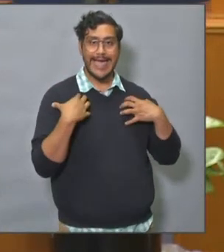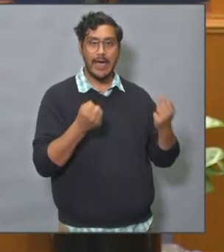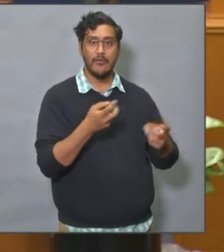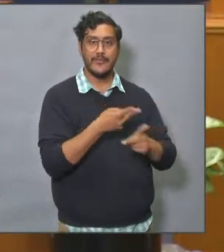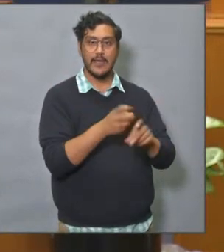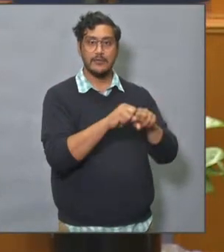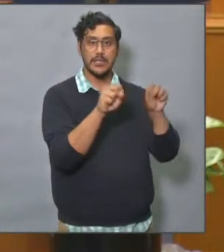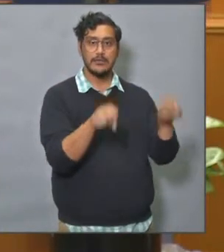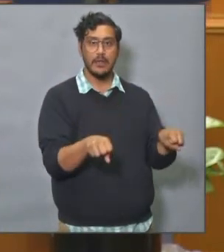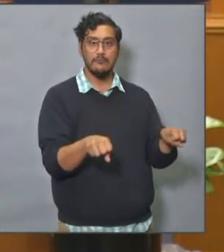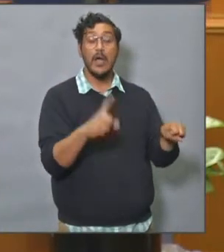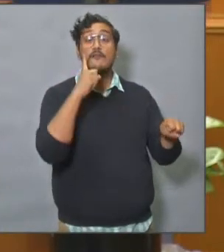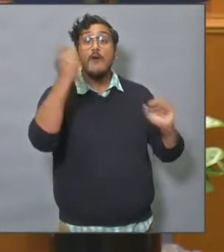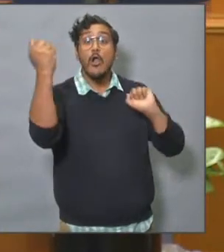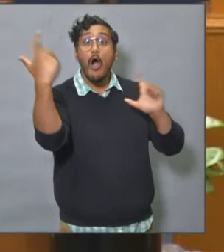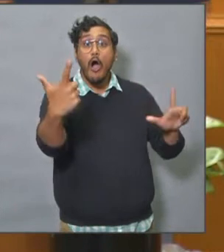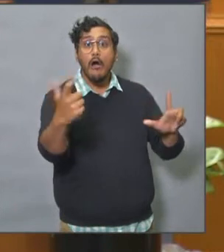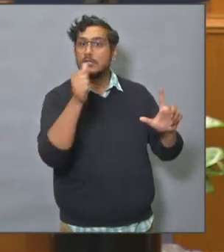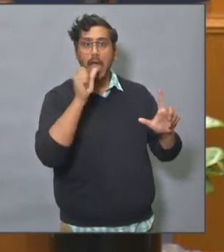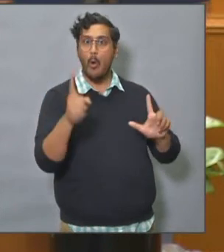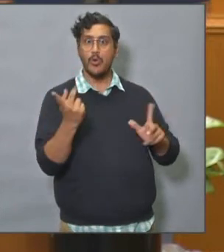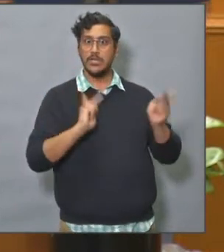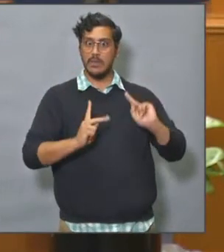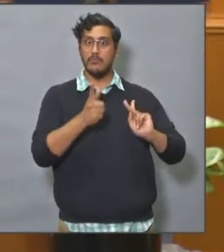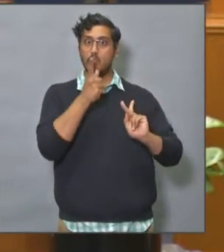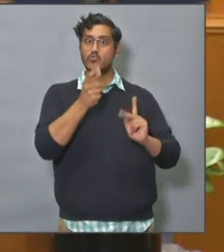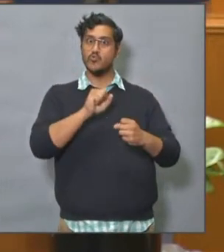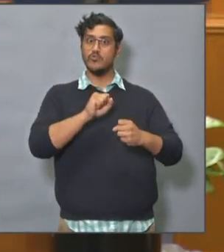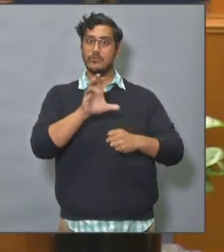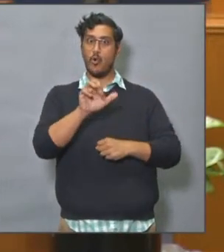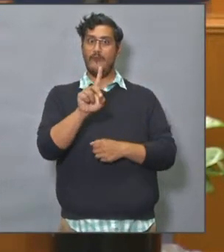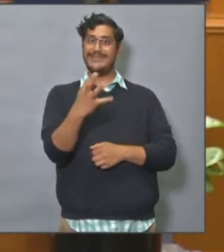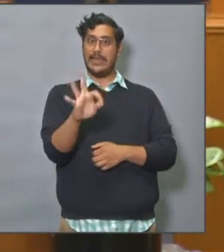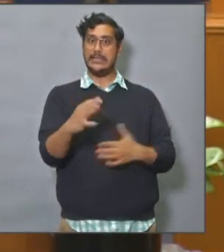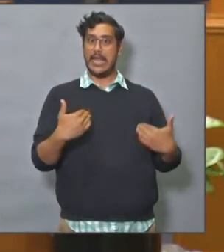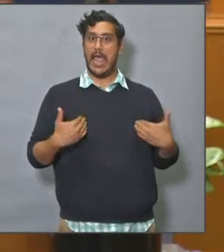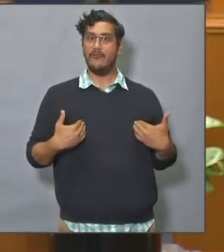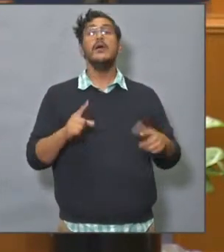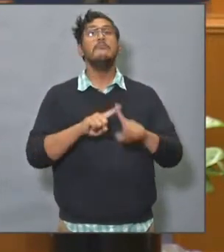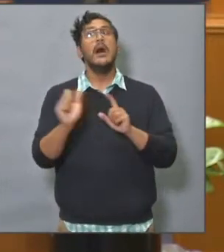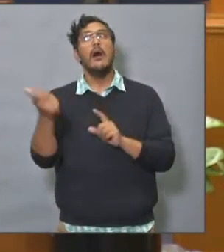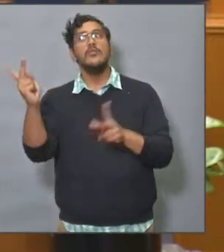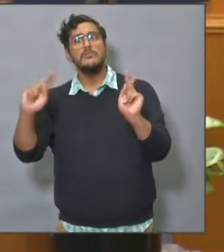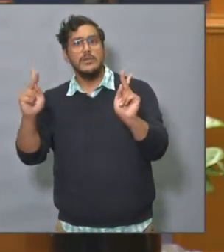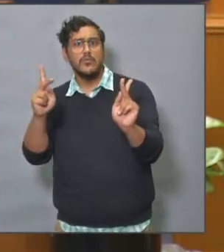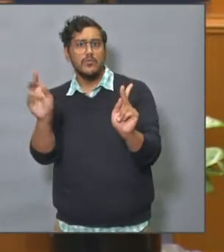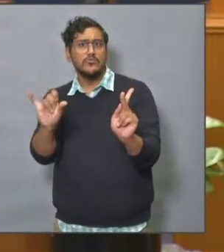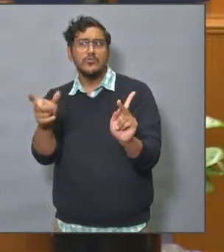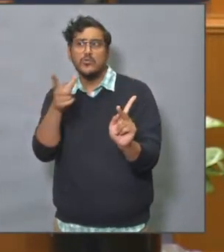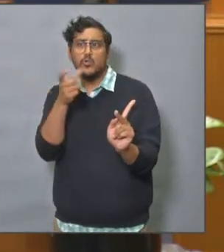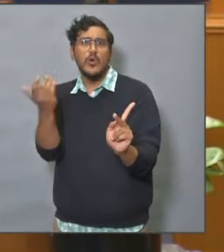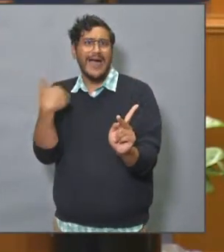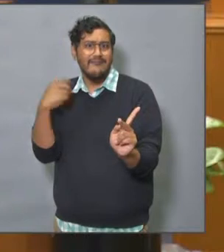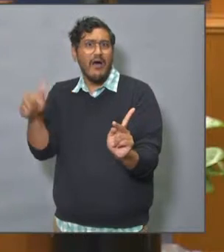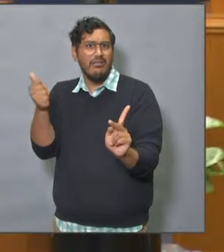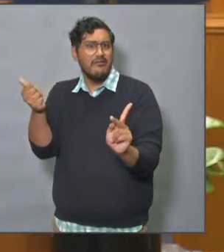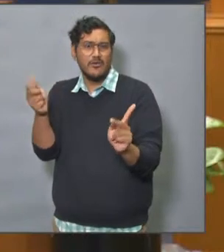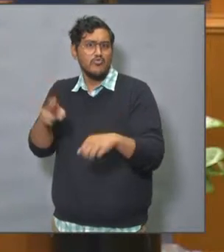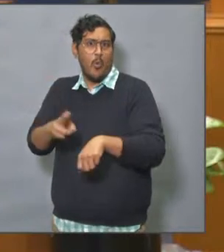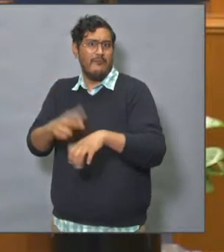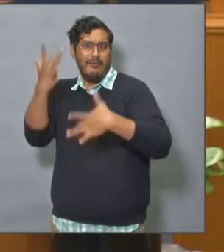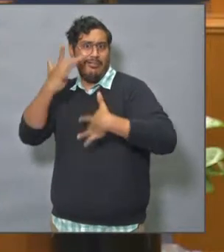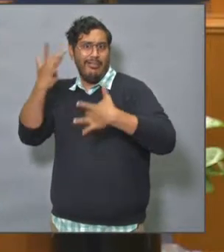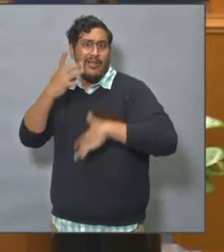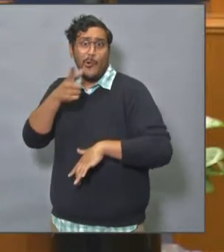everybody, not just for people who are sick with COVID-19, but people who have other illnesses that require care in our